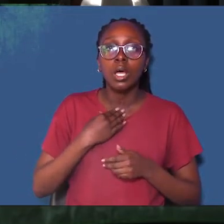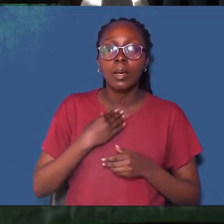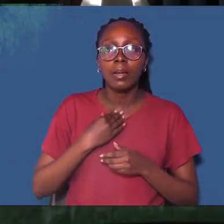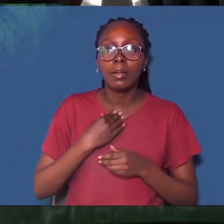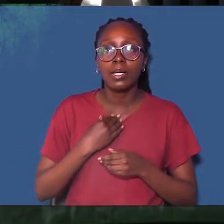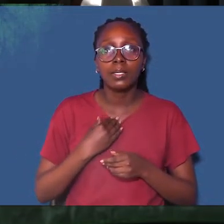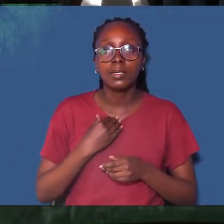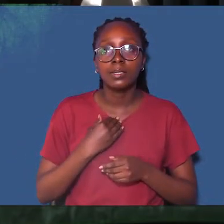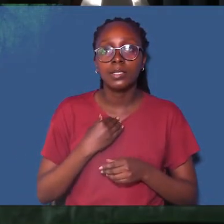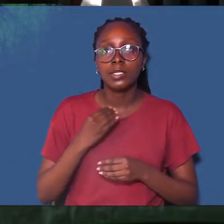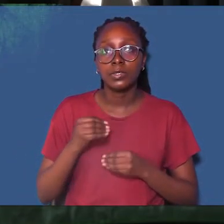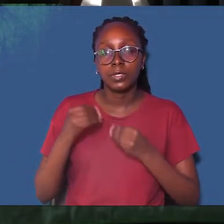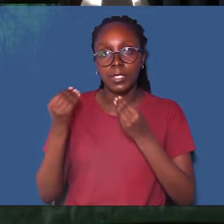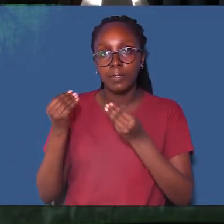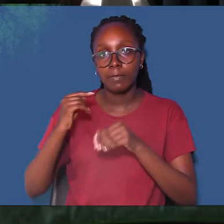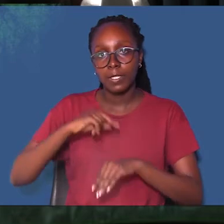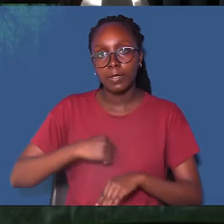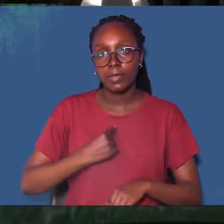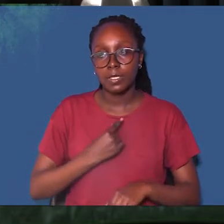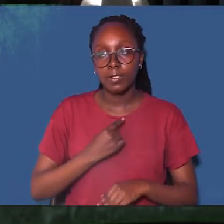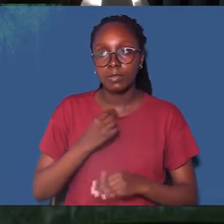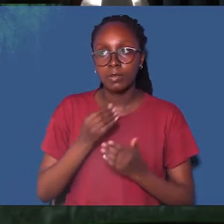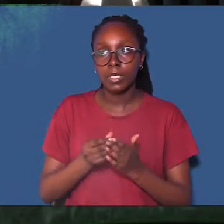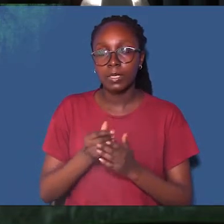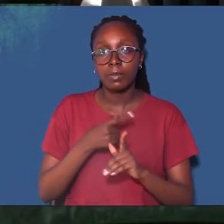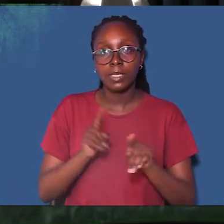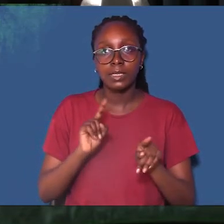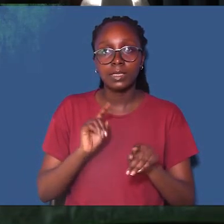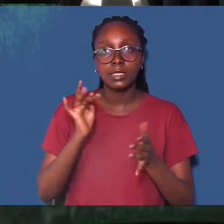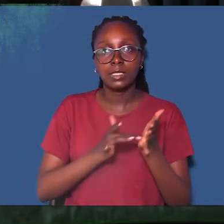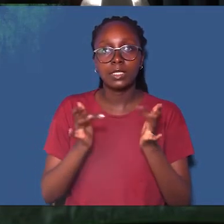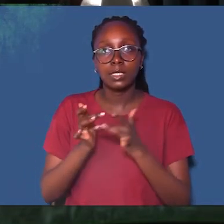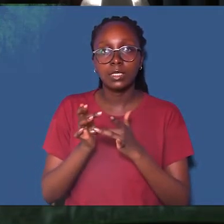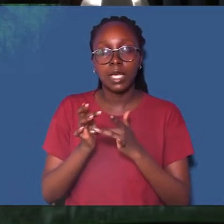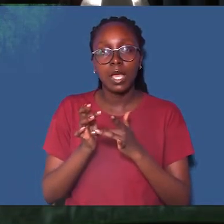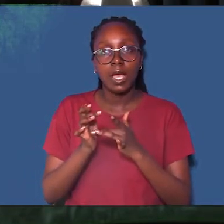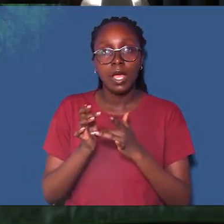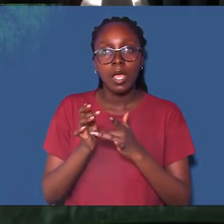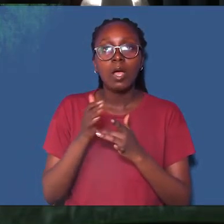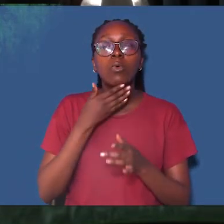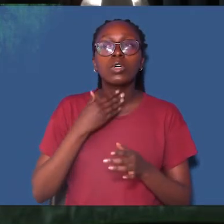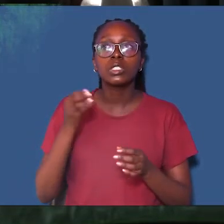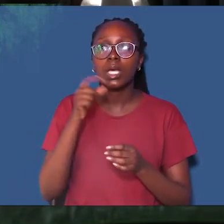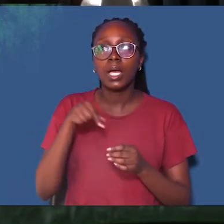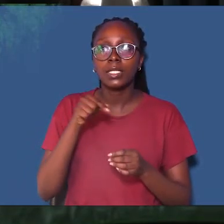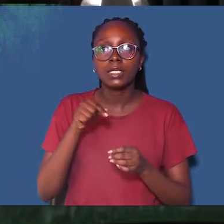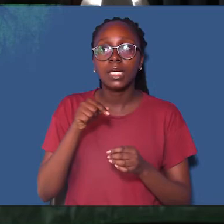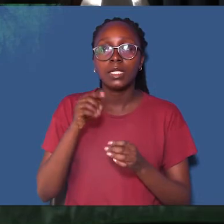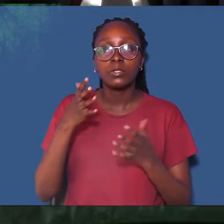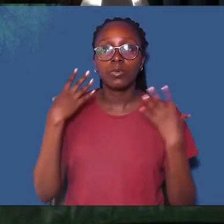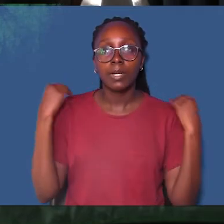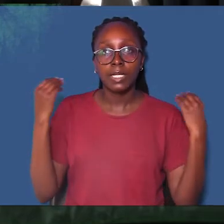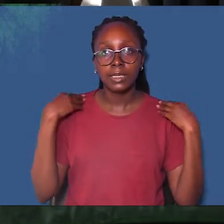for themselves to save themselves. But Jesus is actually calling us to practice self-denial, which is